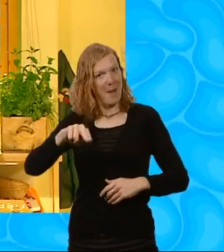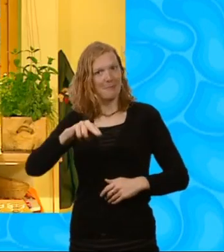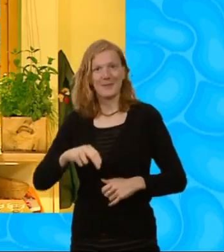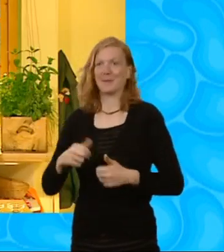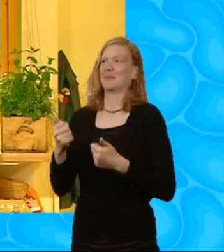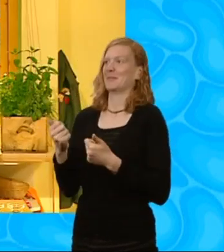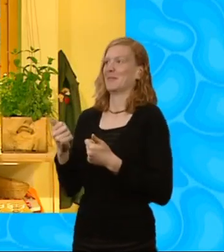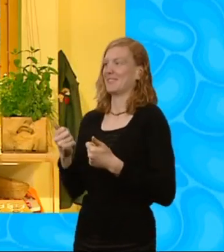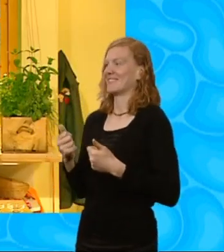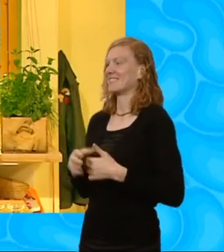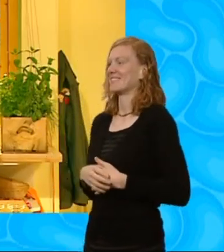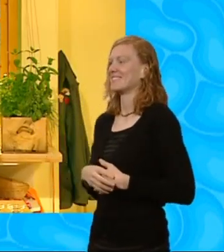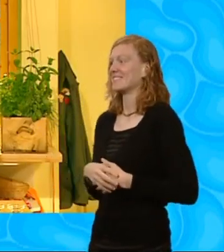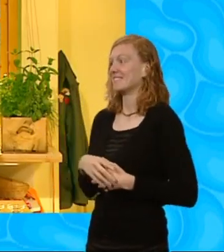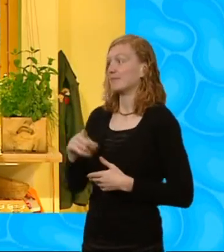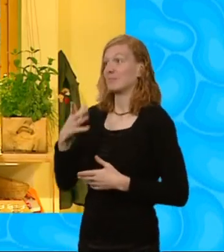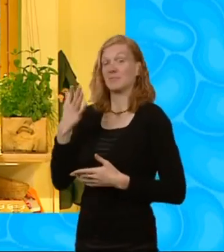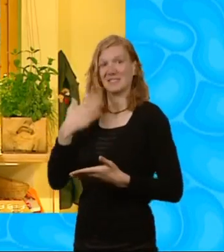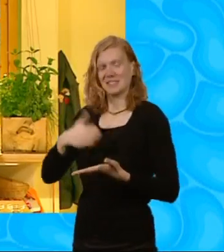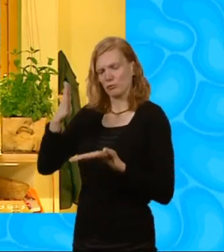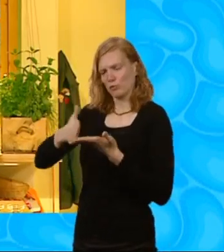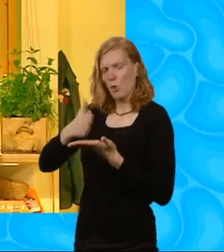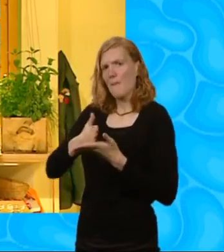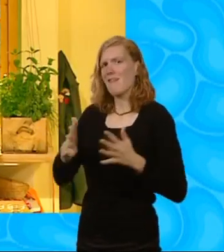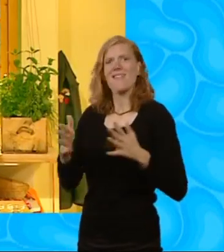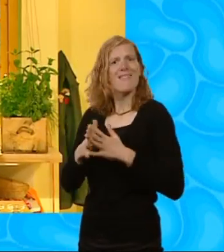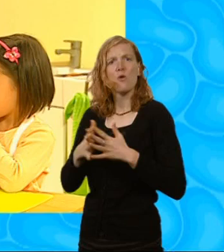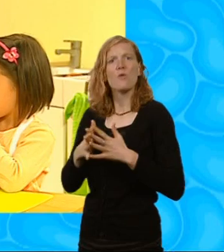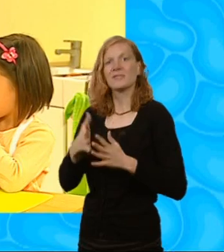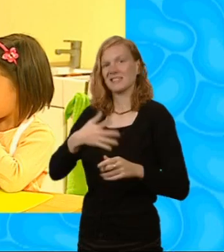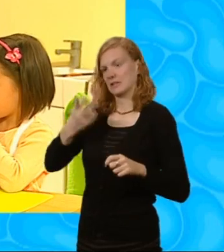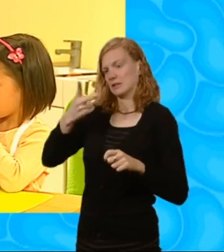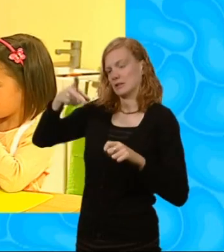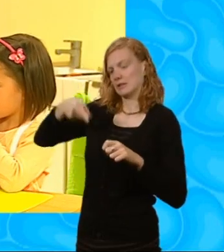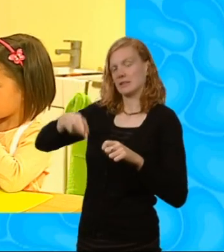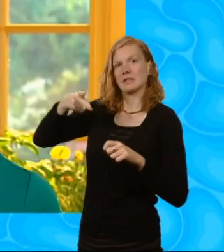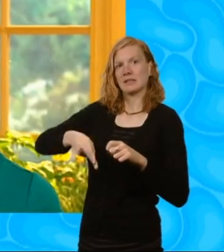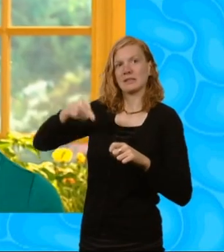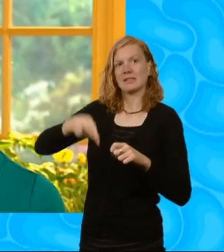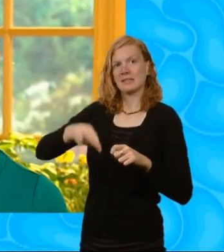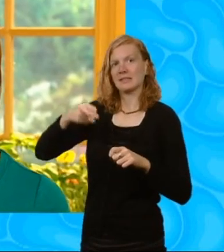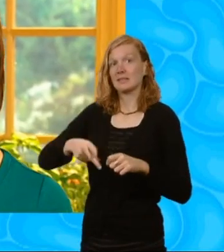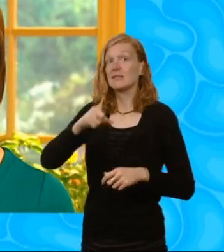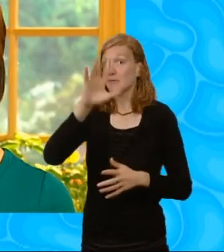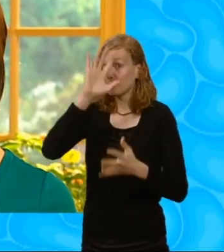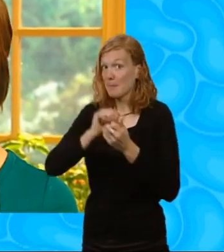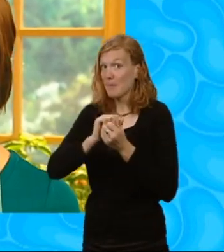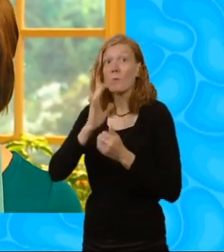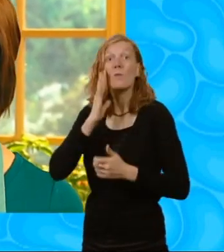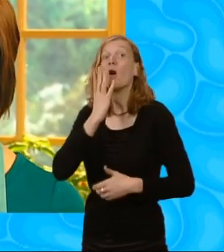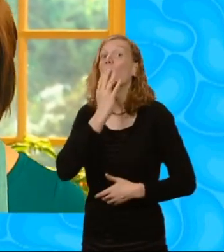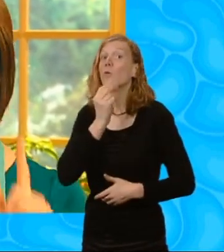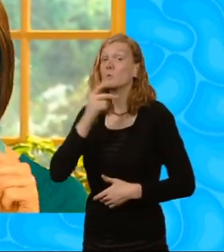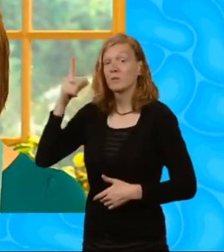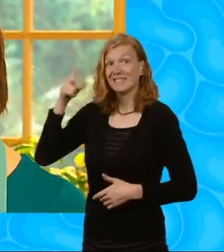Now, we need to chop up these tomatoes with a clean pair of scissors like this. But remember, when using scissors, everybody